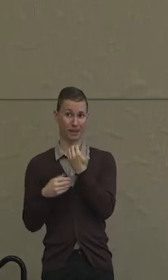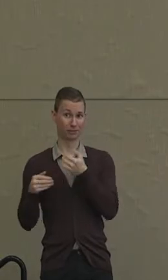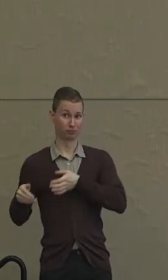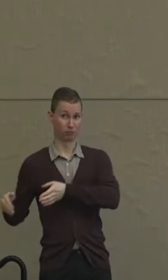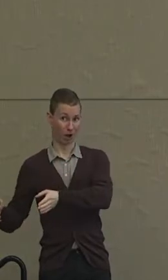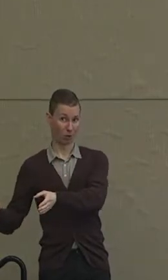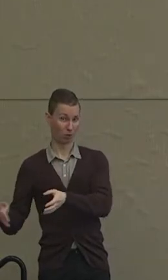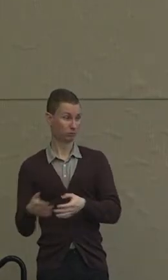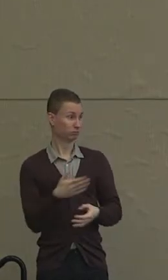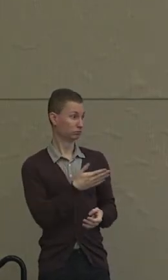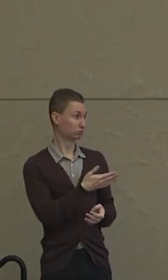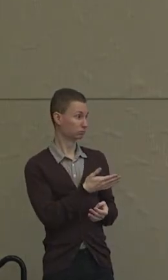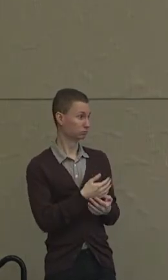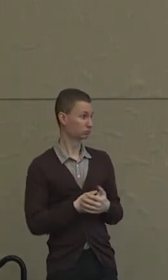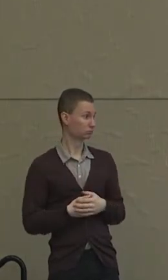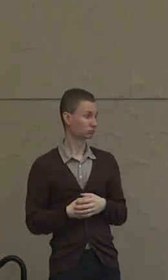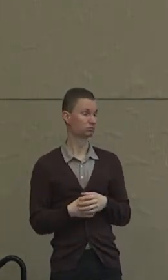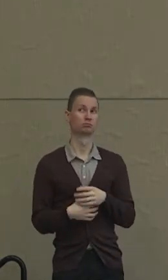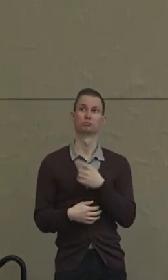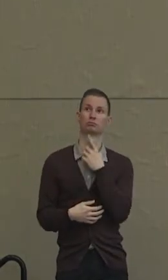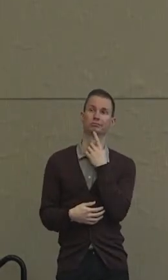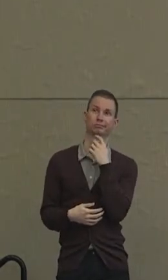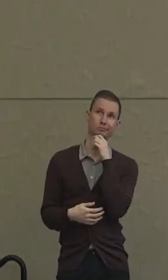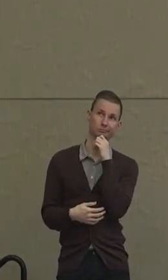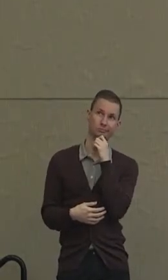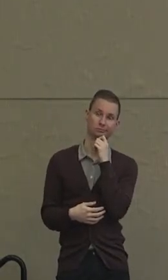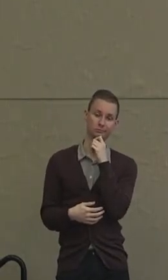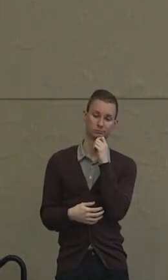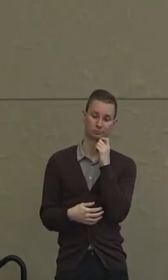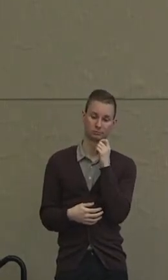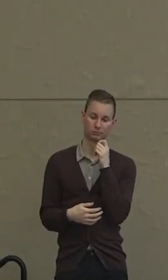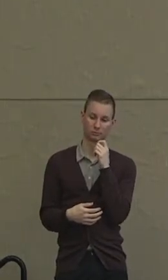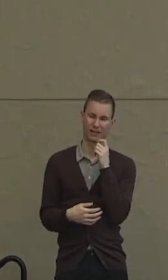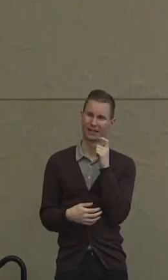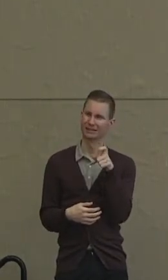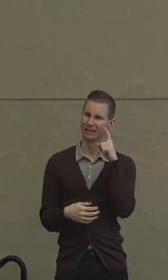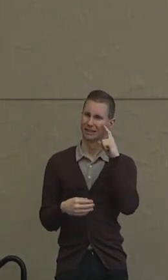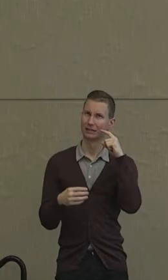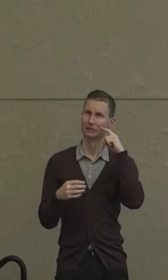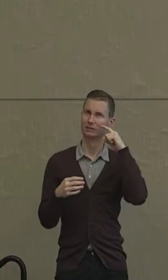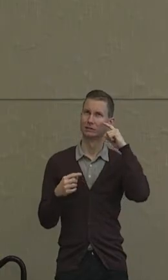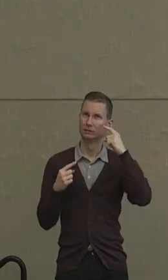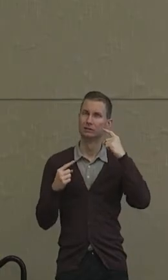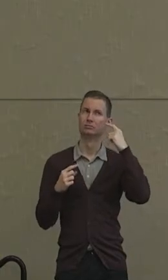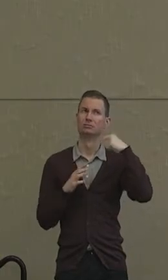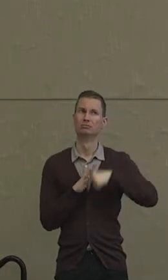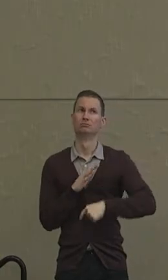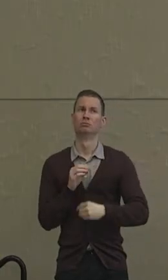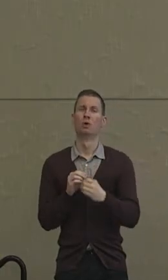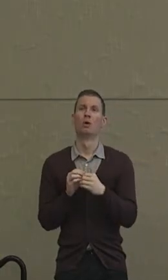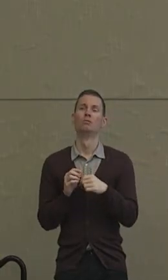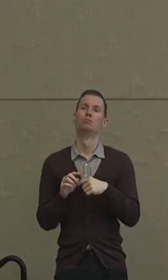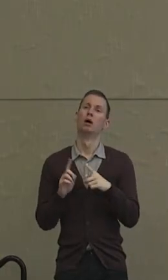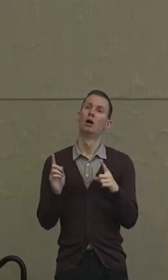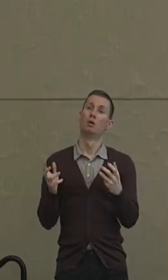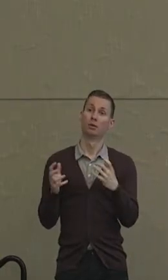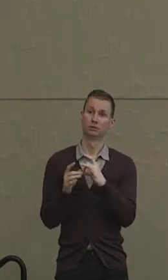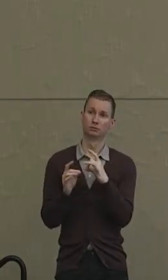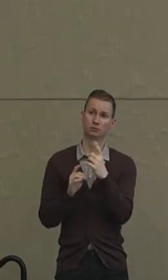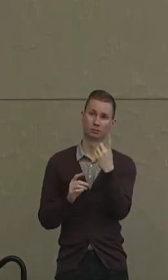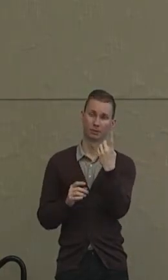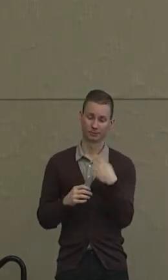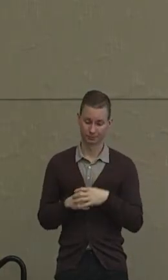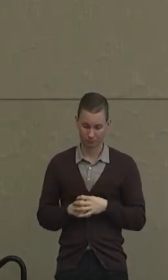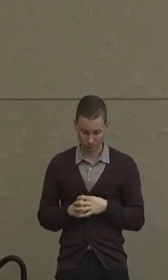Mm-hmm. Were you going to speak to that? Mm-hmm. I mean, I think I can think a little bit more, mm-hmm, about it. But I do want to say one thing. I